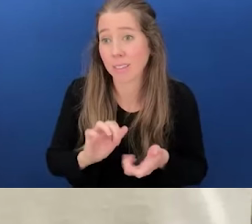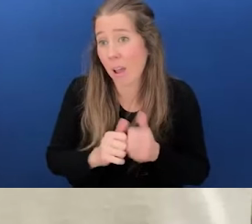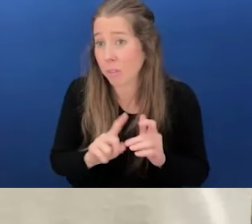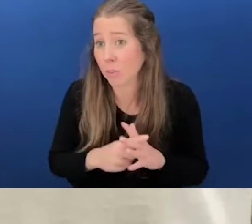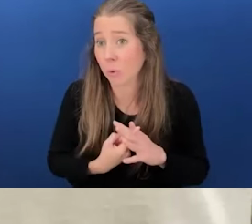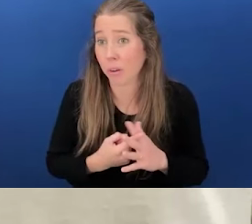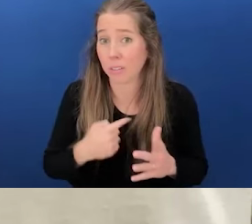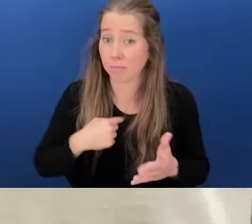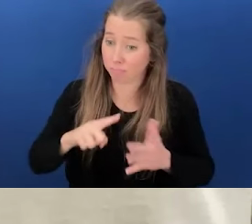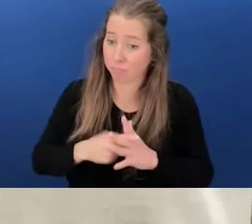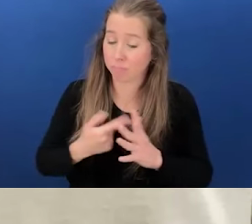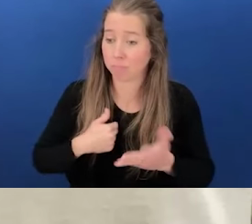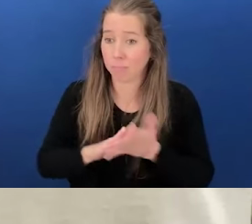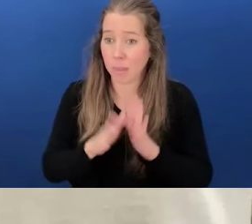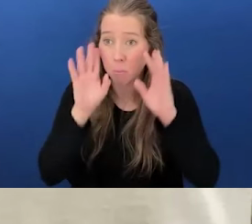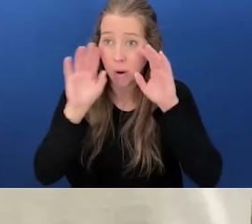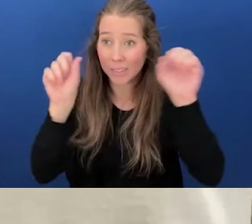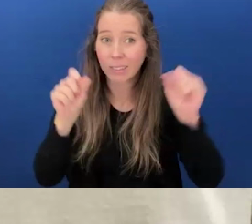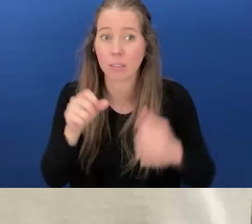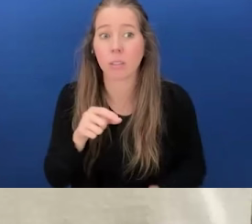when I became the president.